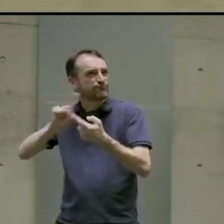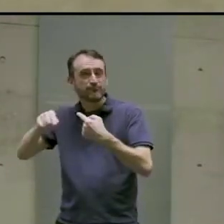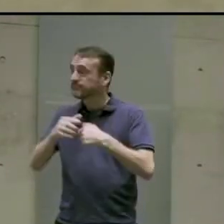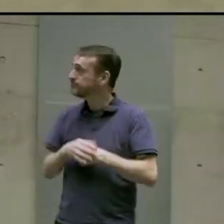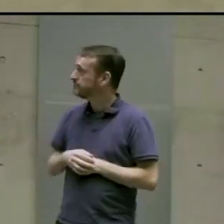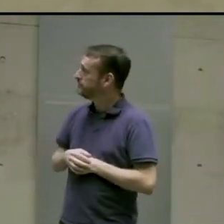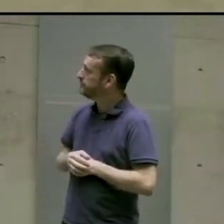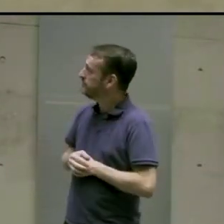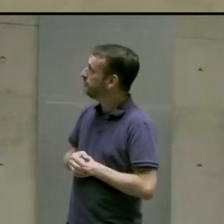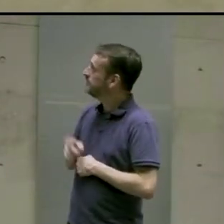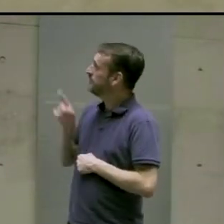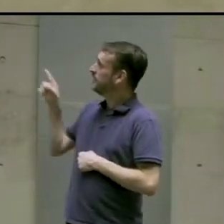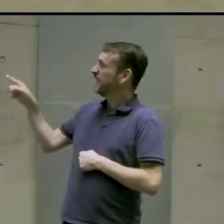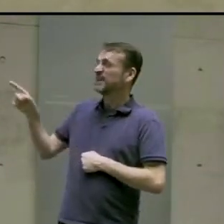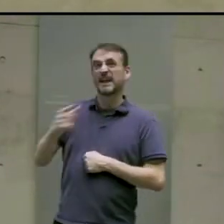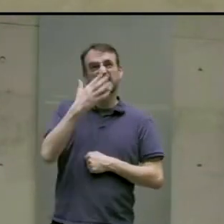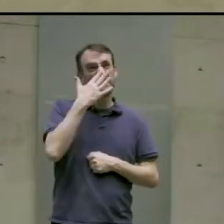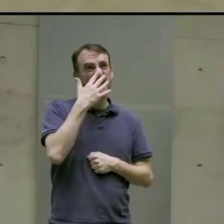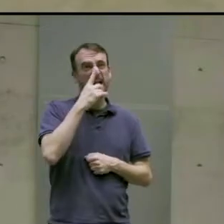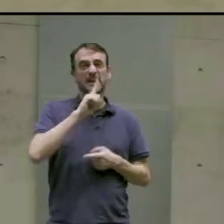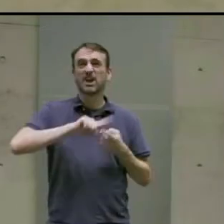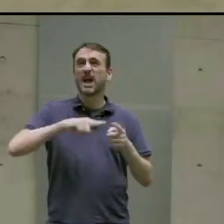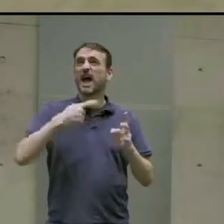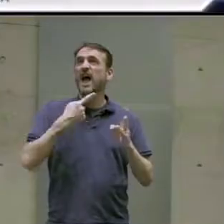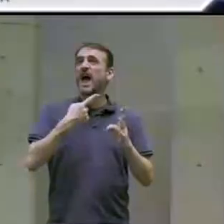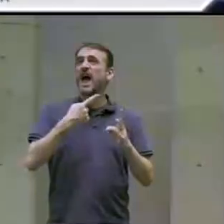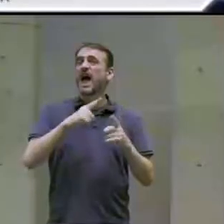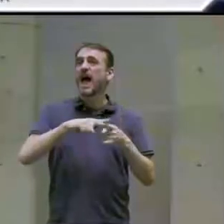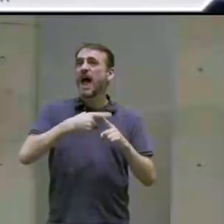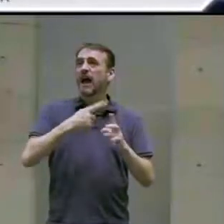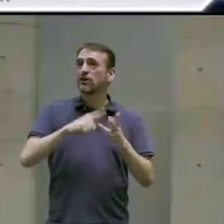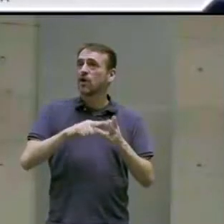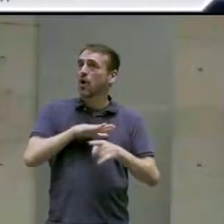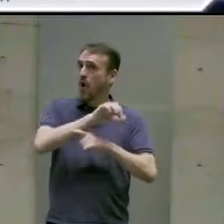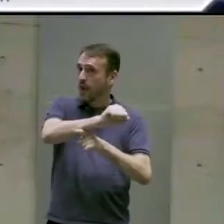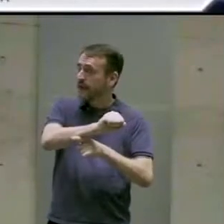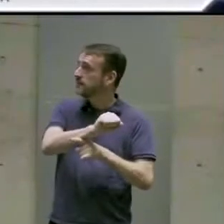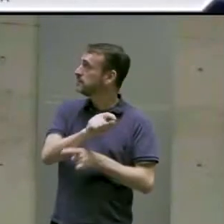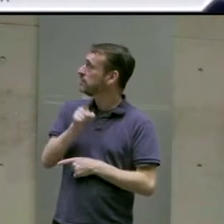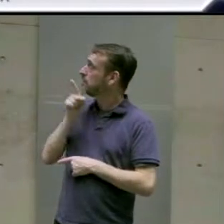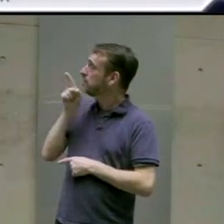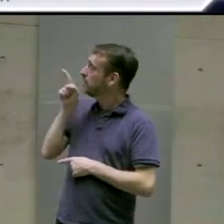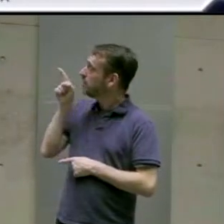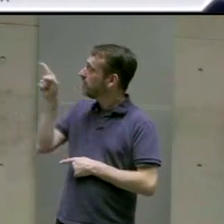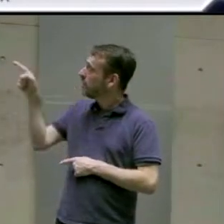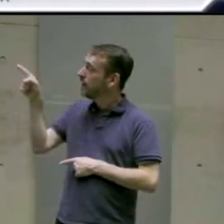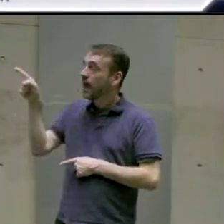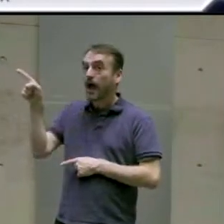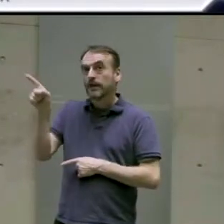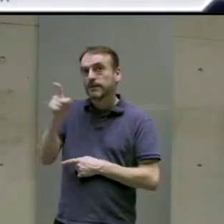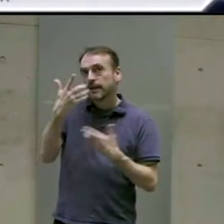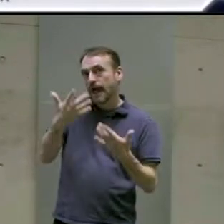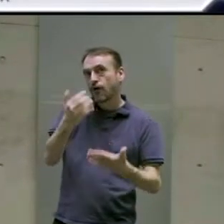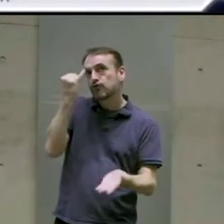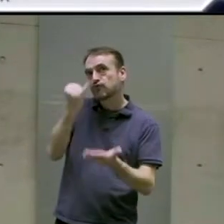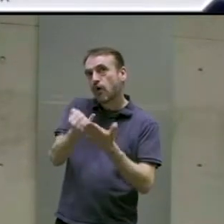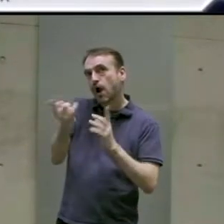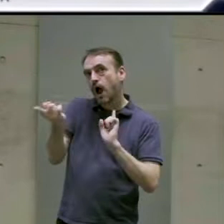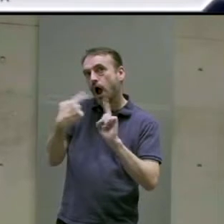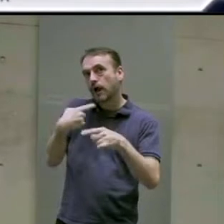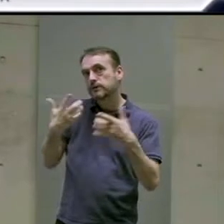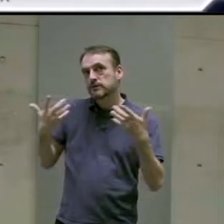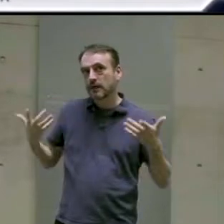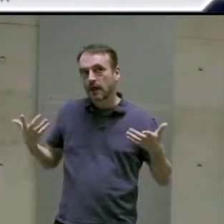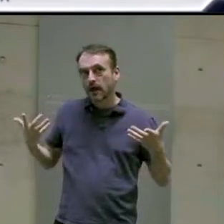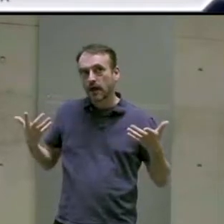again, from Teenage Exocolonist. You choose what your name is. That's also a type of choice. And there's no wrong answer, unless you like to